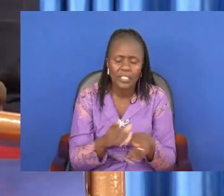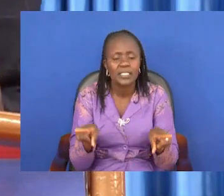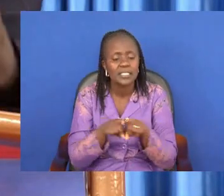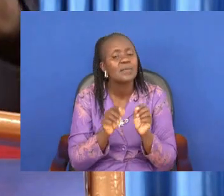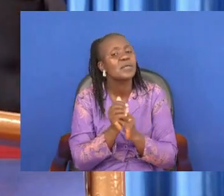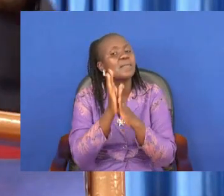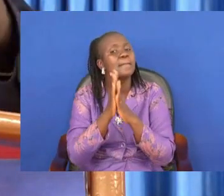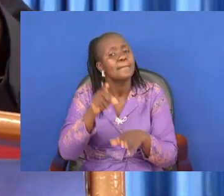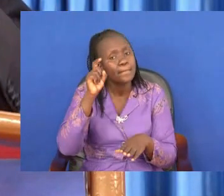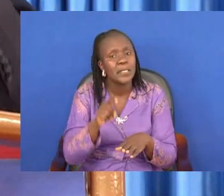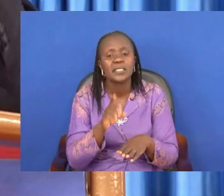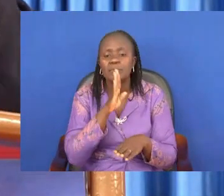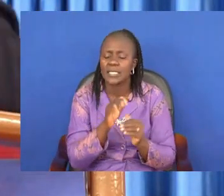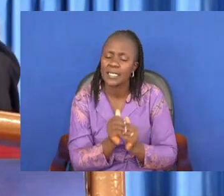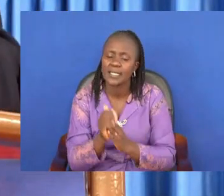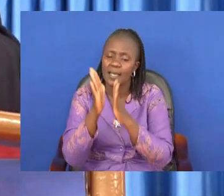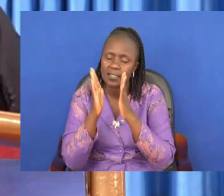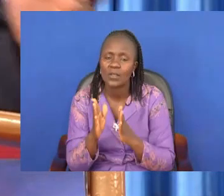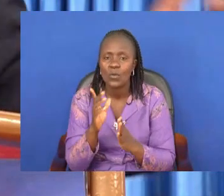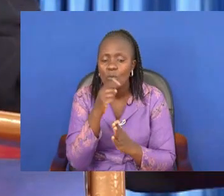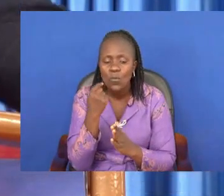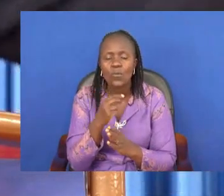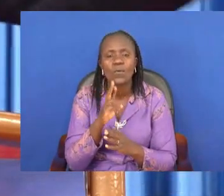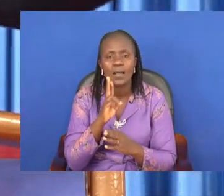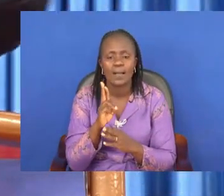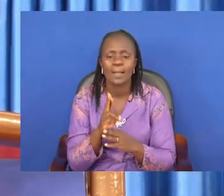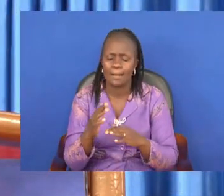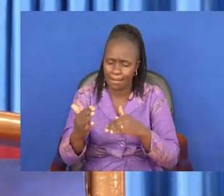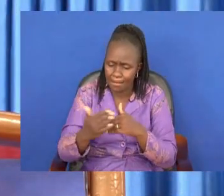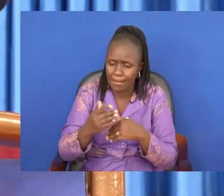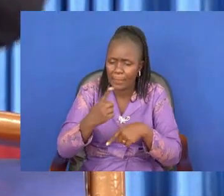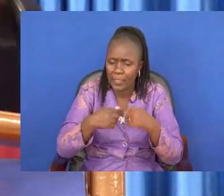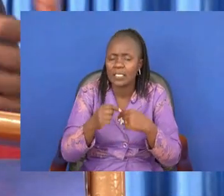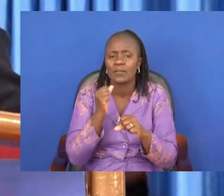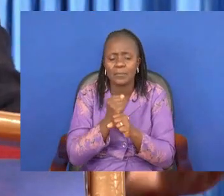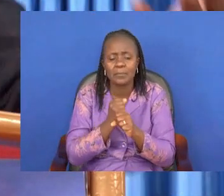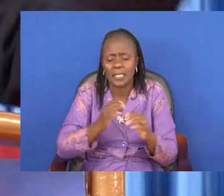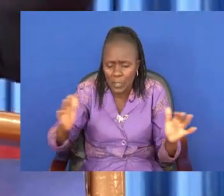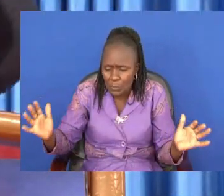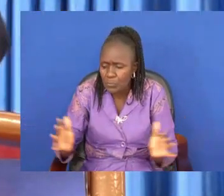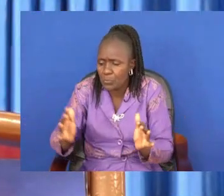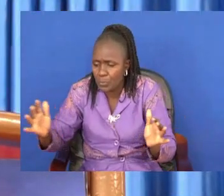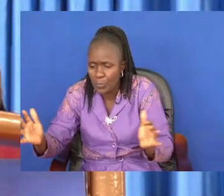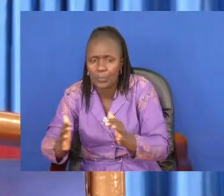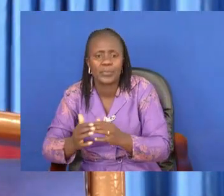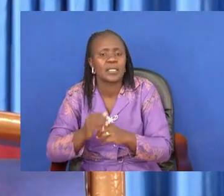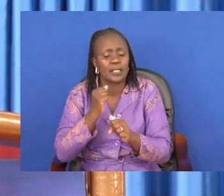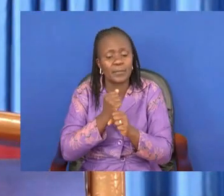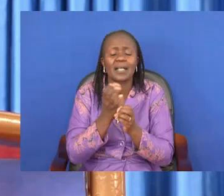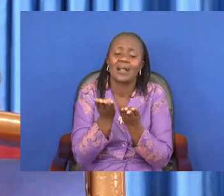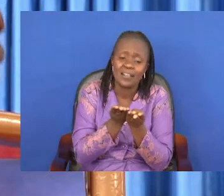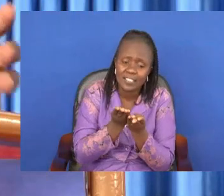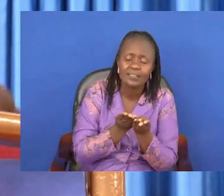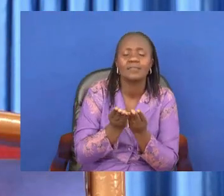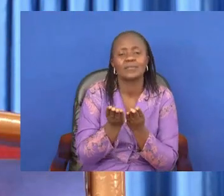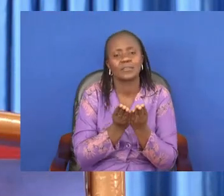leader, we need to be a leader. We need to be leaders who are going to attract others to Christ, who are going to be attracting others to serve God.